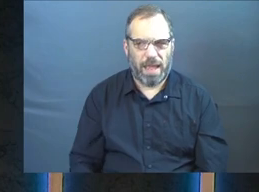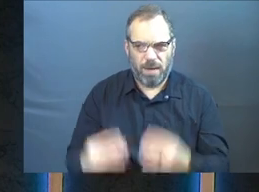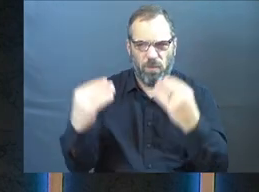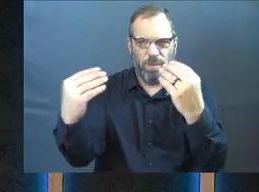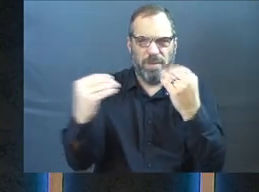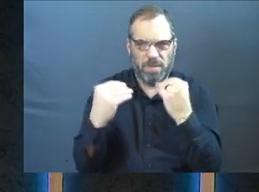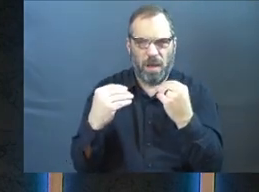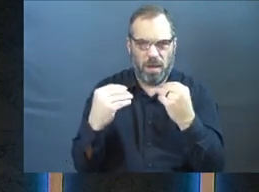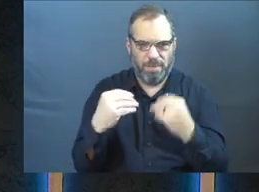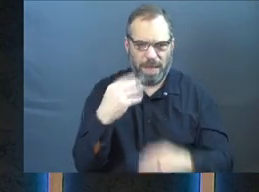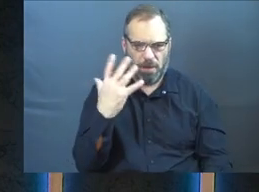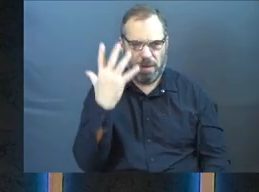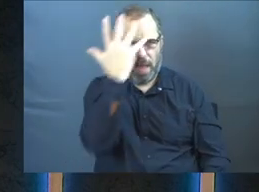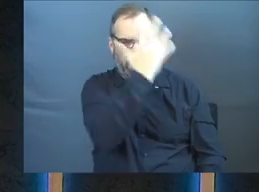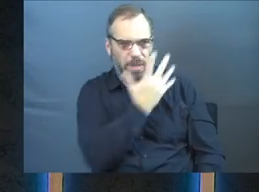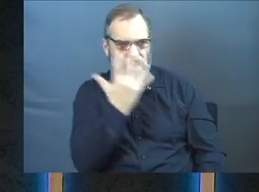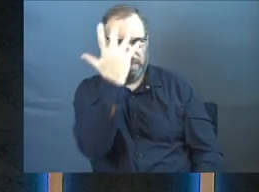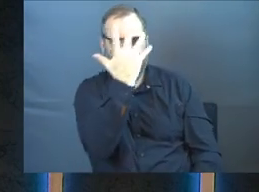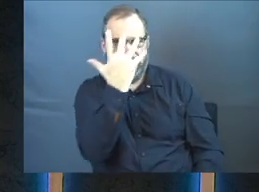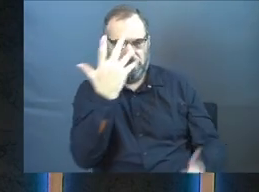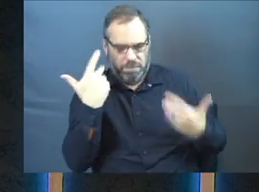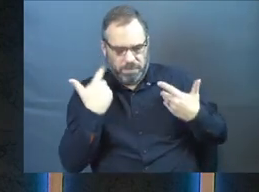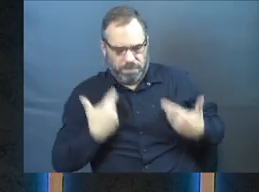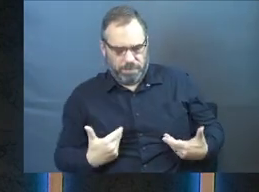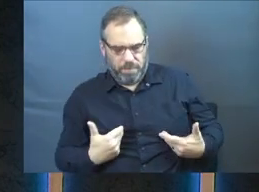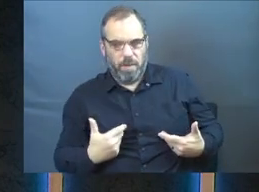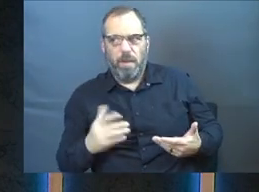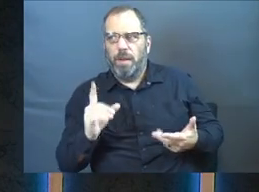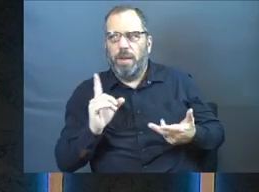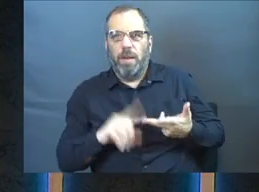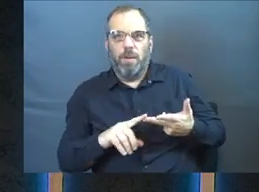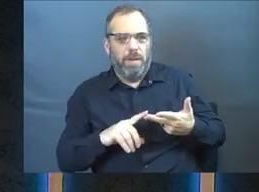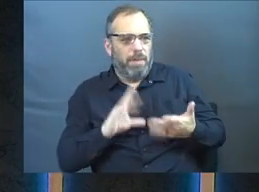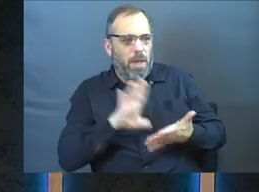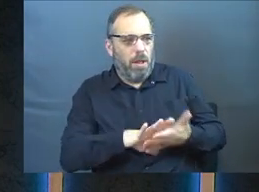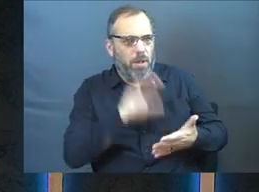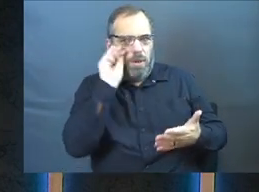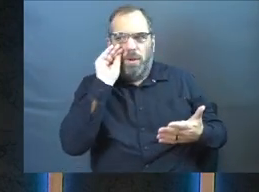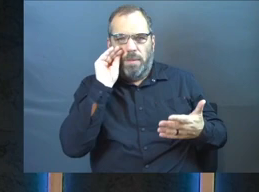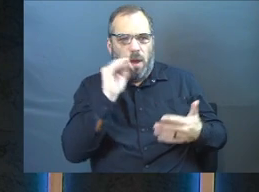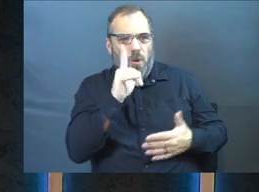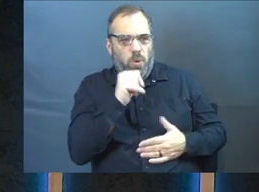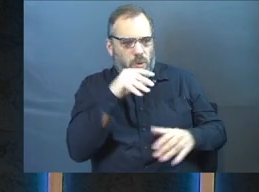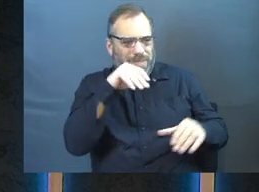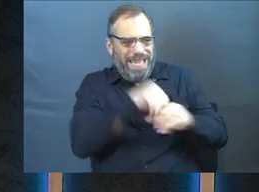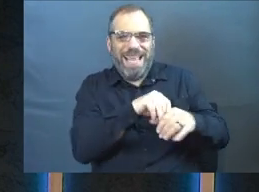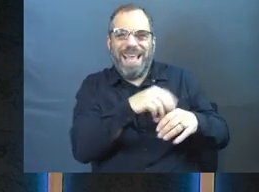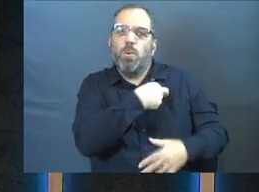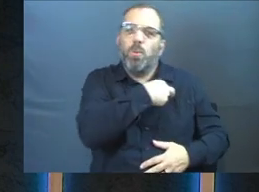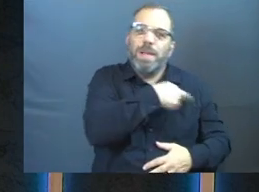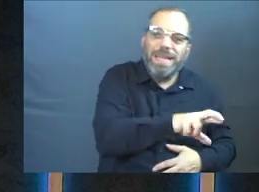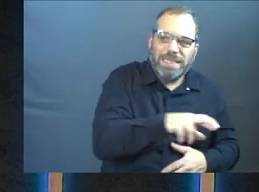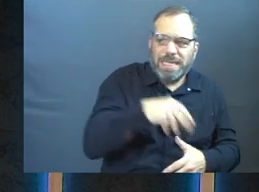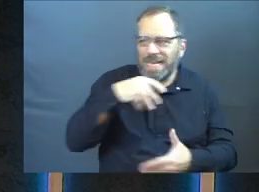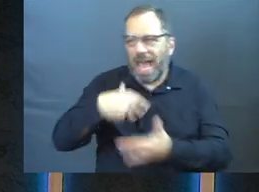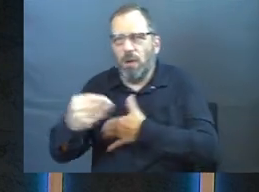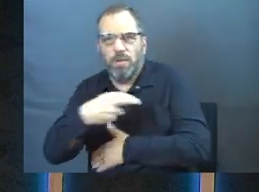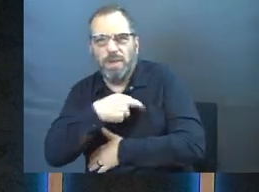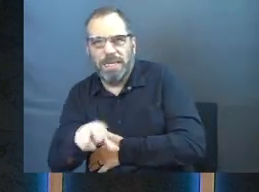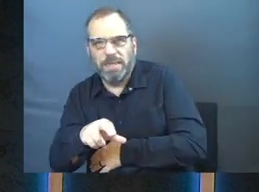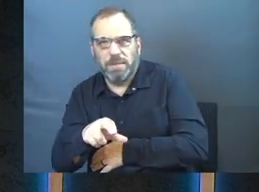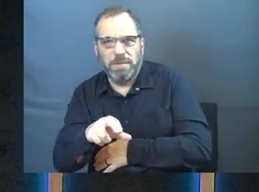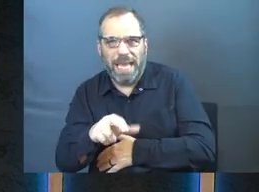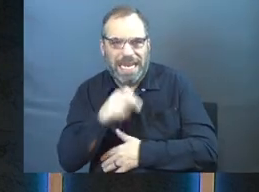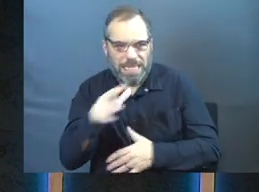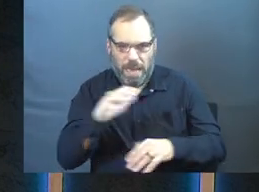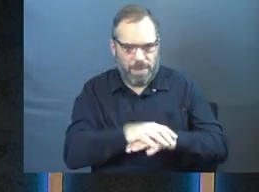taught that it's all about appearances. Some of us have been taught that it's all about who's in the religion and who's out of the religion. And